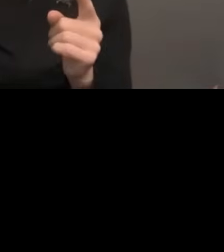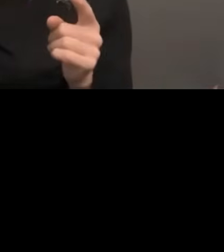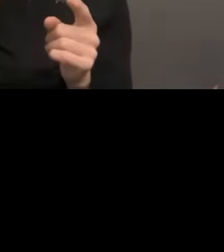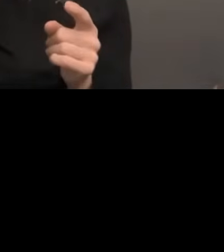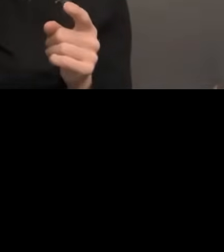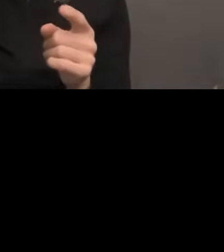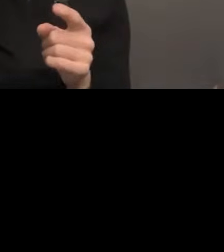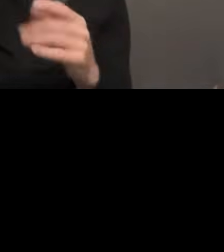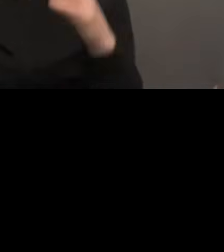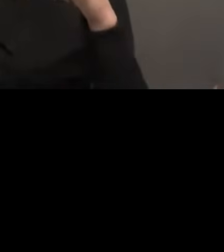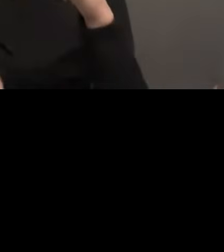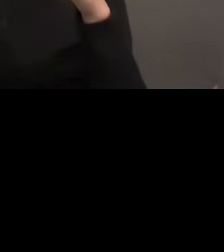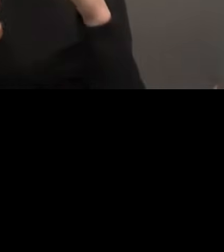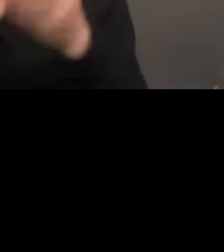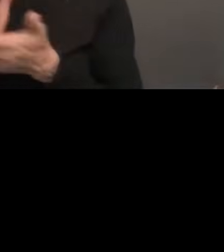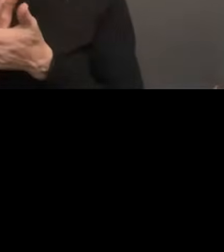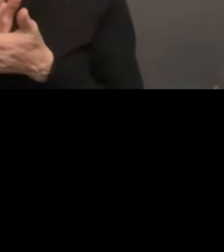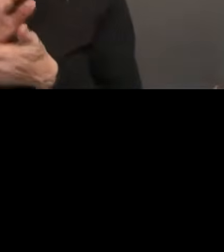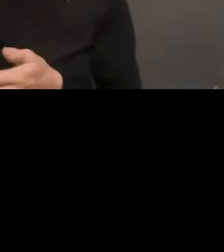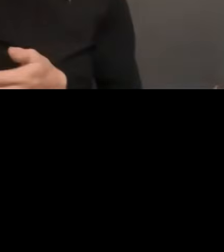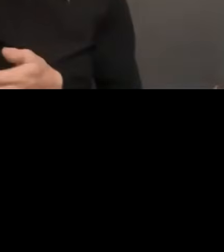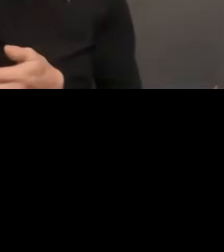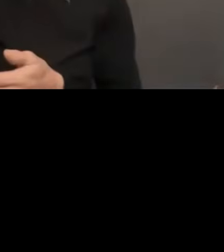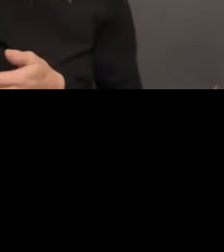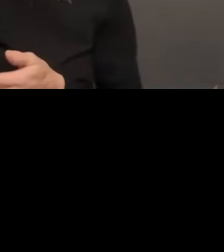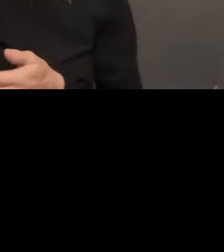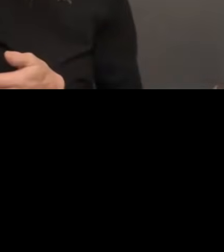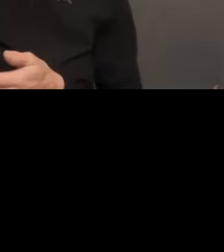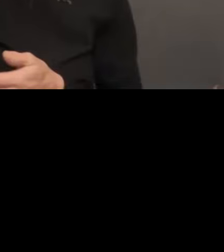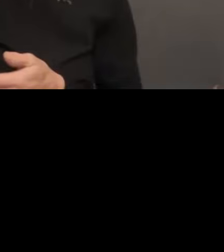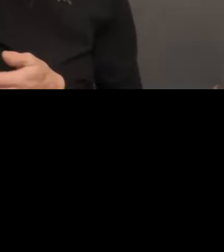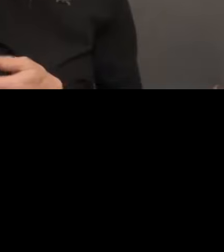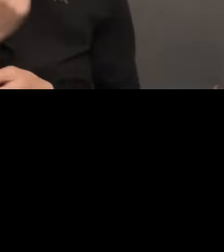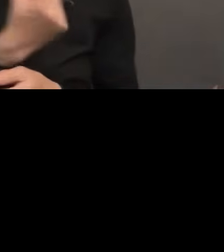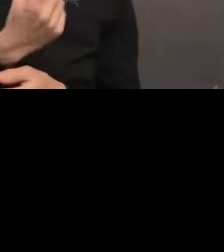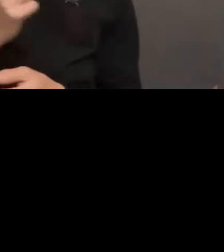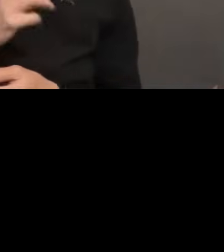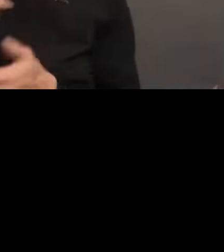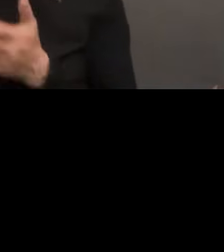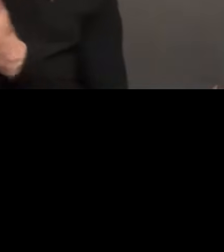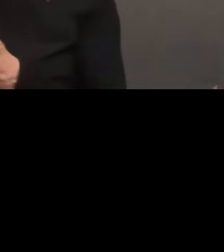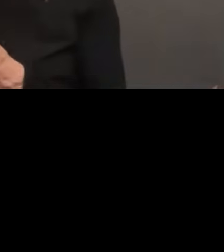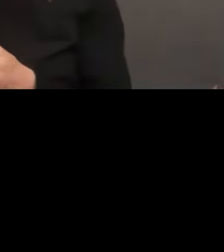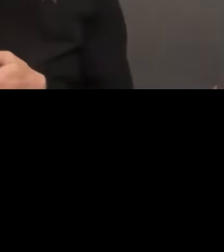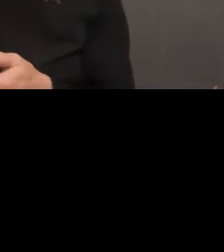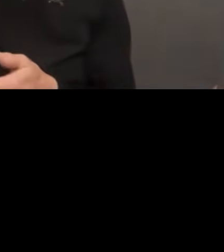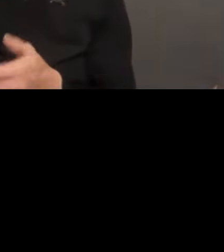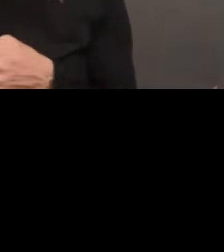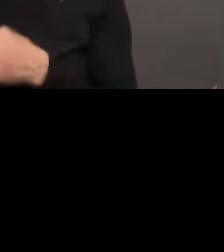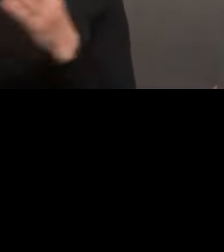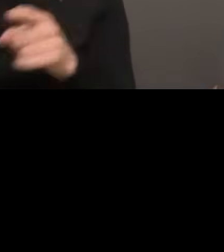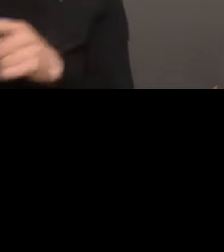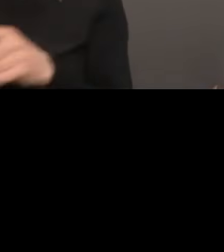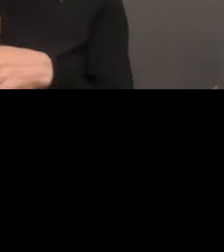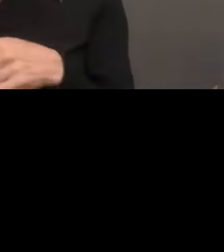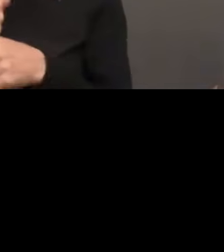So we dive using air, we wear single or double tanks, which I mean, it's been a while now since I've been in the water, but